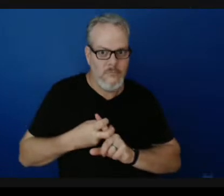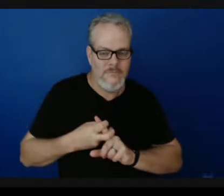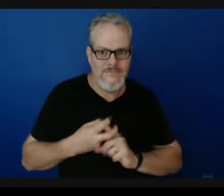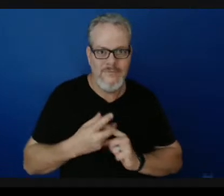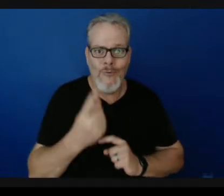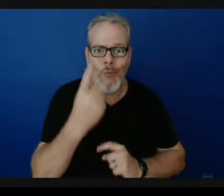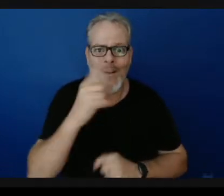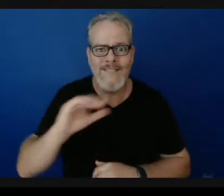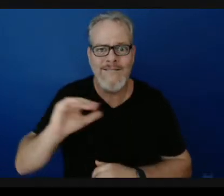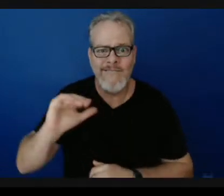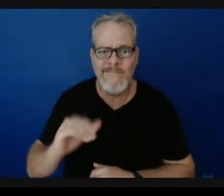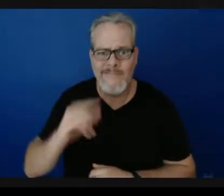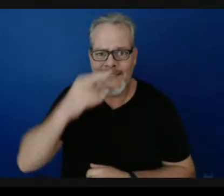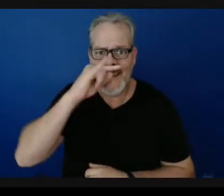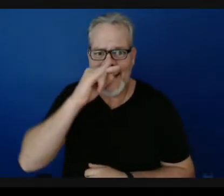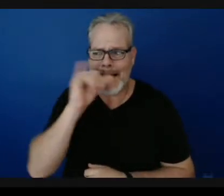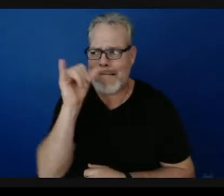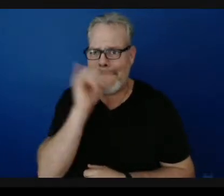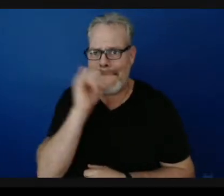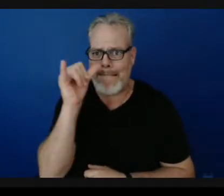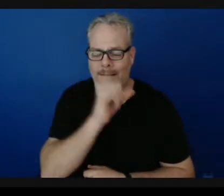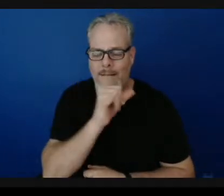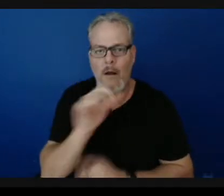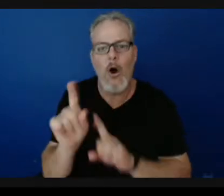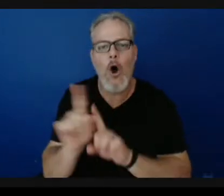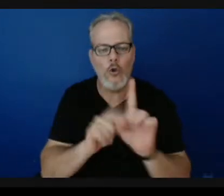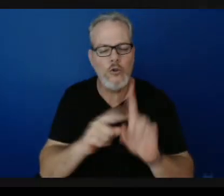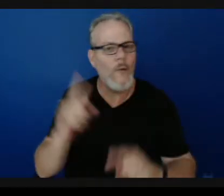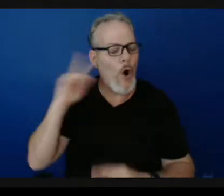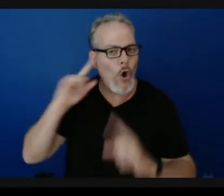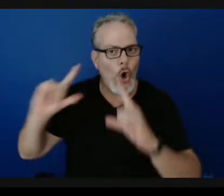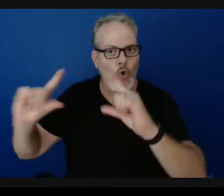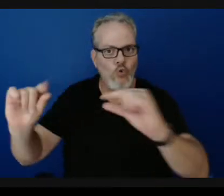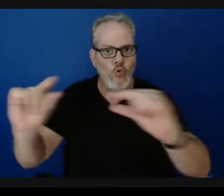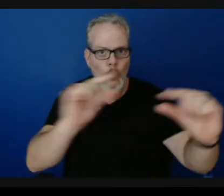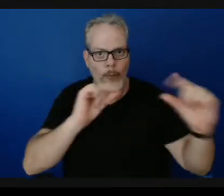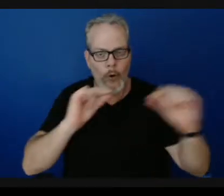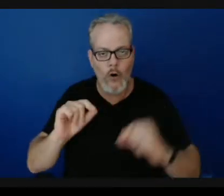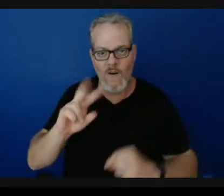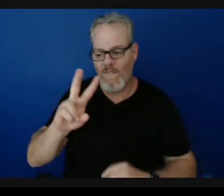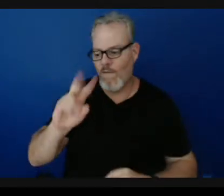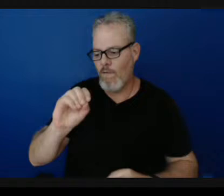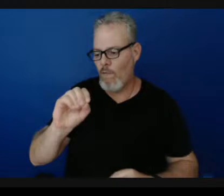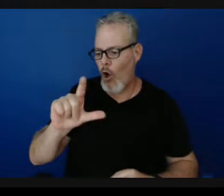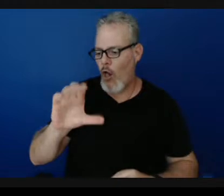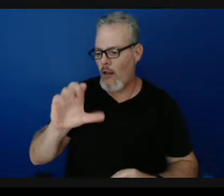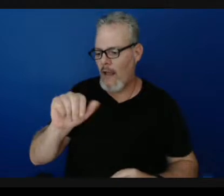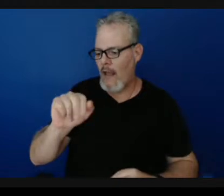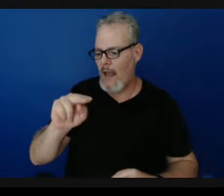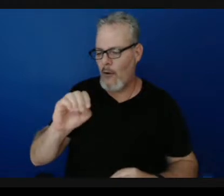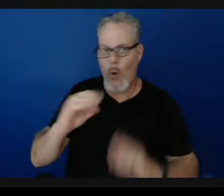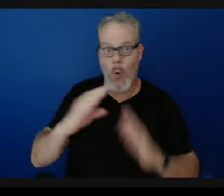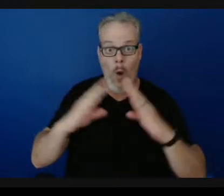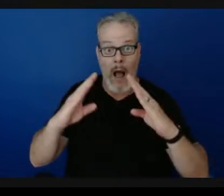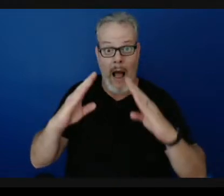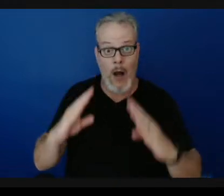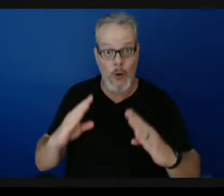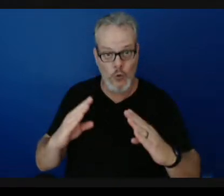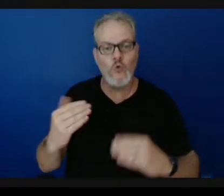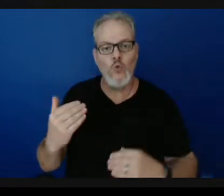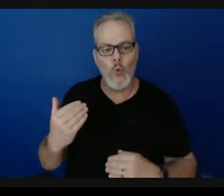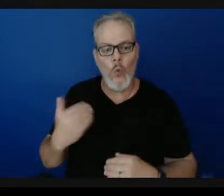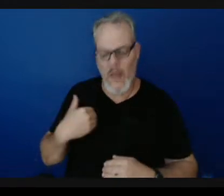know, among all the other stuff of it, I also heard a rumor that at the Volcano House a few nights back, we actually had a